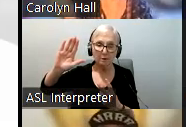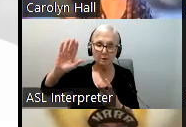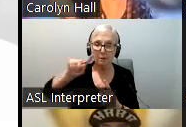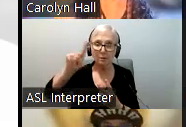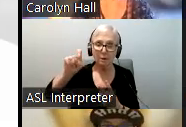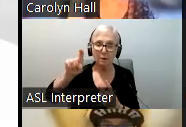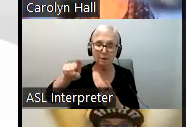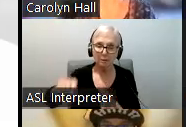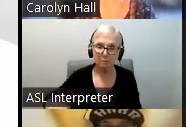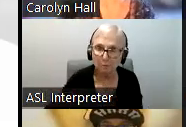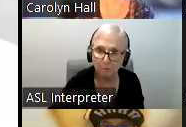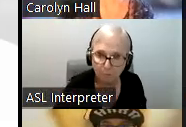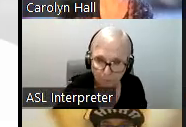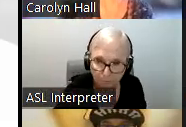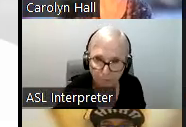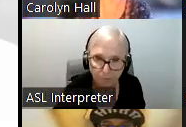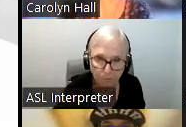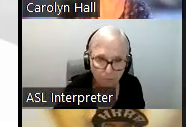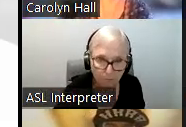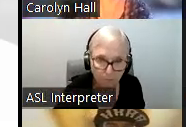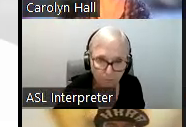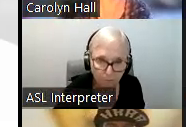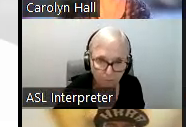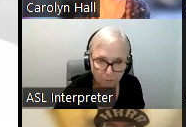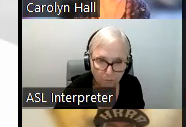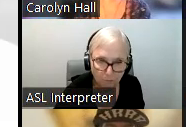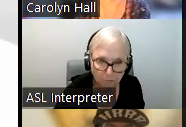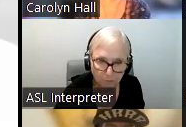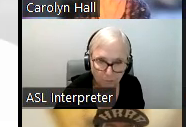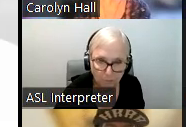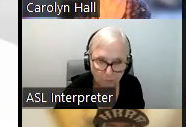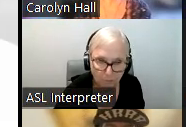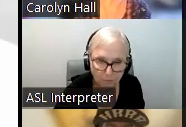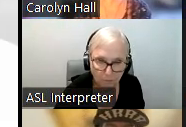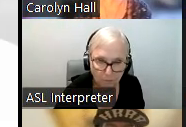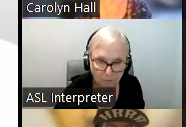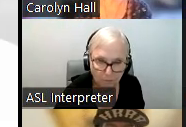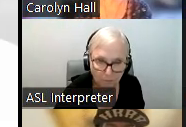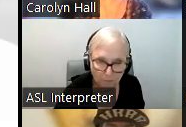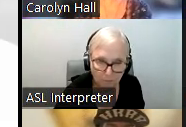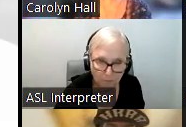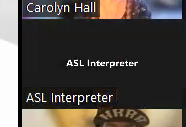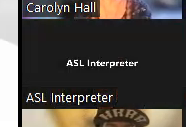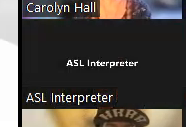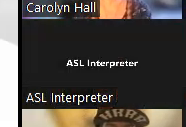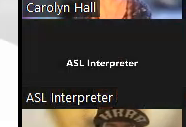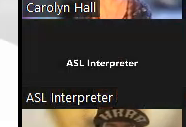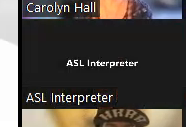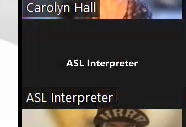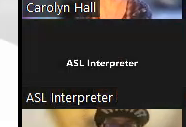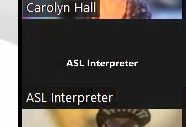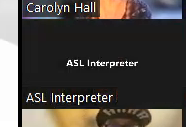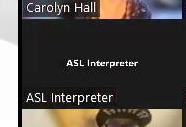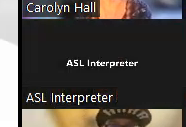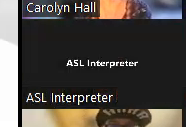Q&A and we will address it. Jamie, go ahead. Thank you. Thank you, Stephen. Just curious as